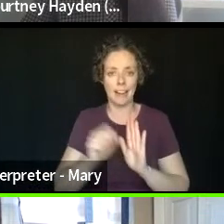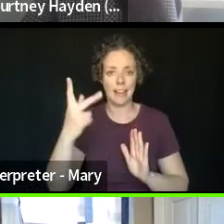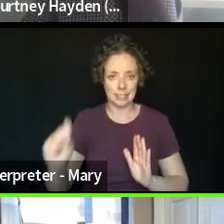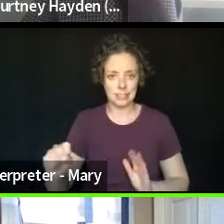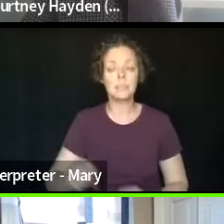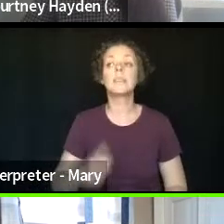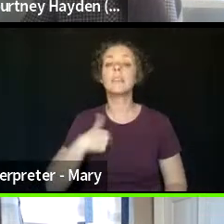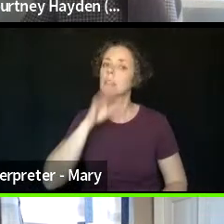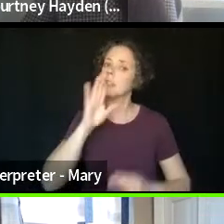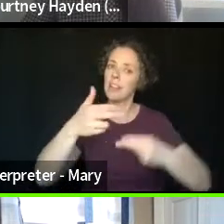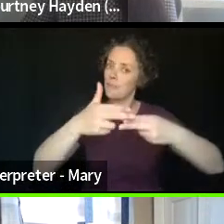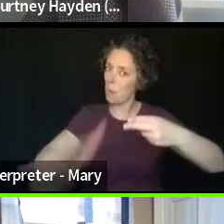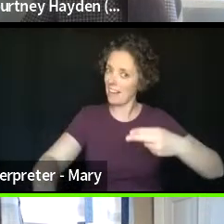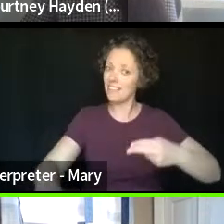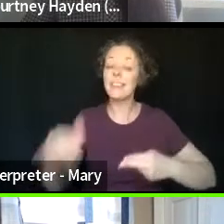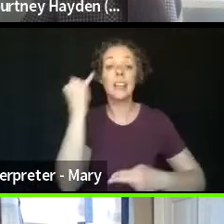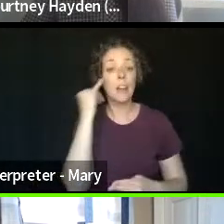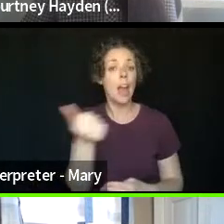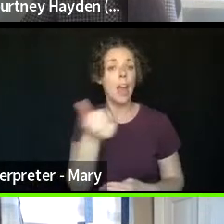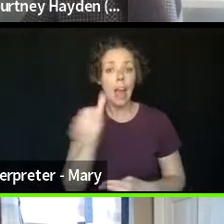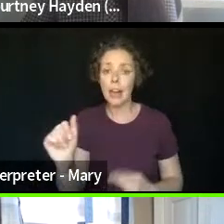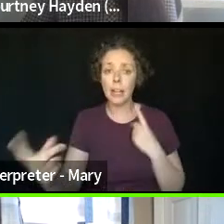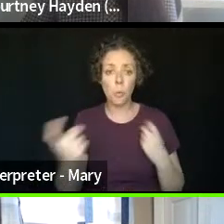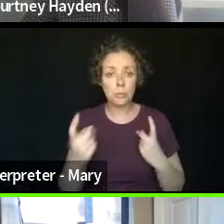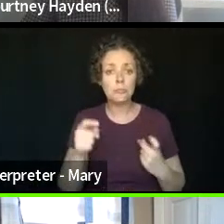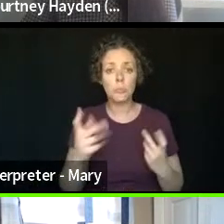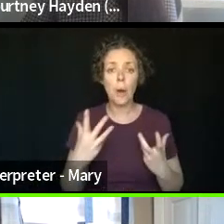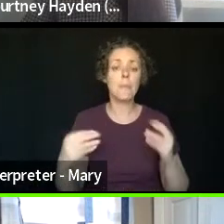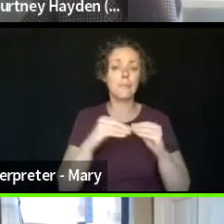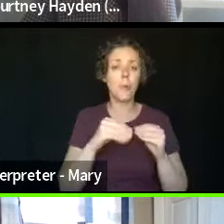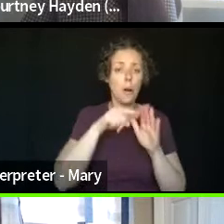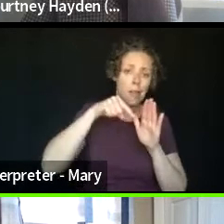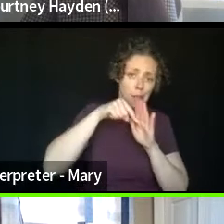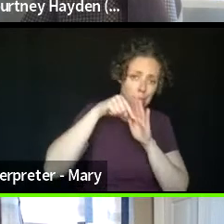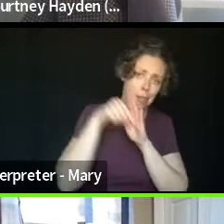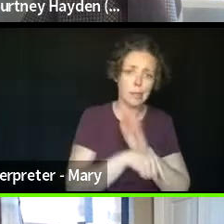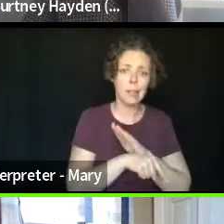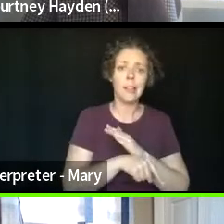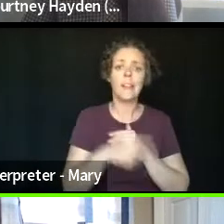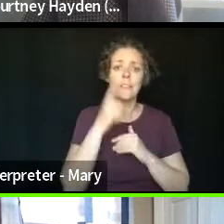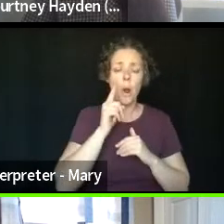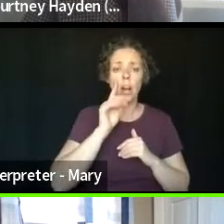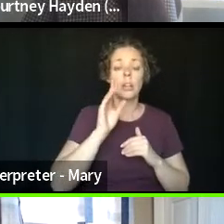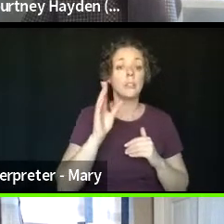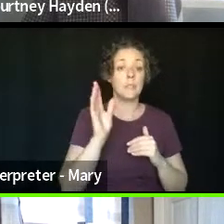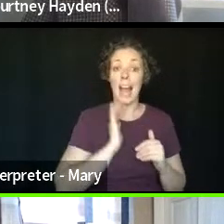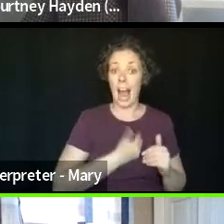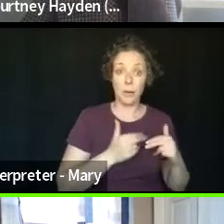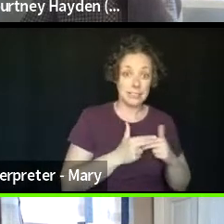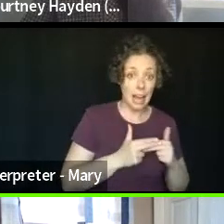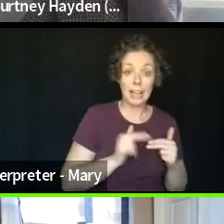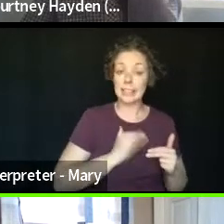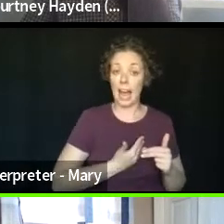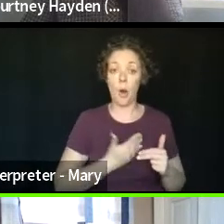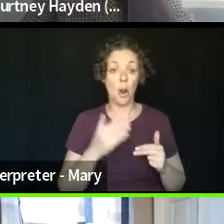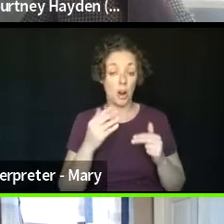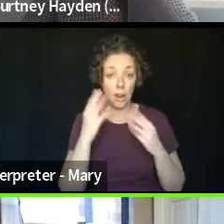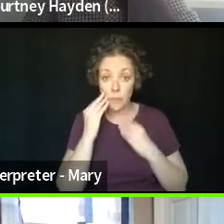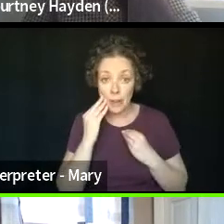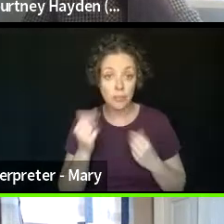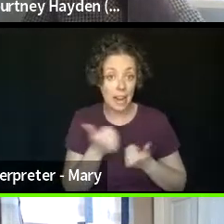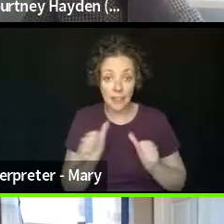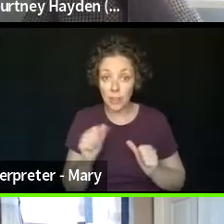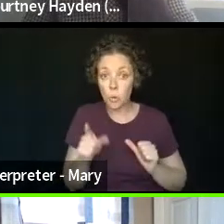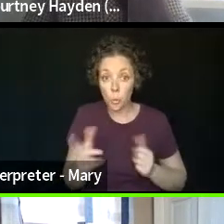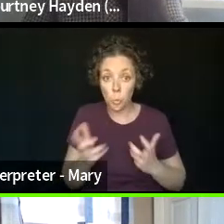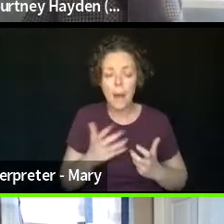be very brief, but if you have any questions, want more in-depth, want a presentation for your staff, want materials, anything around this topic, please let me know.